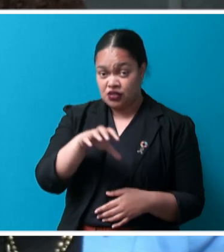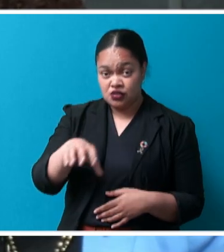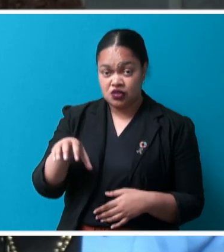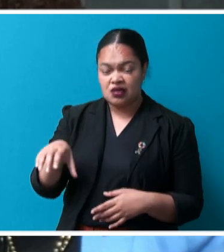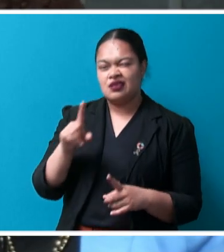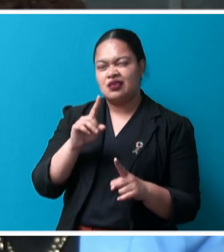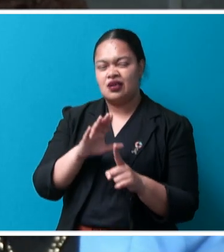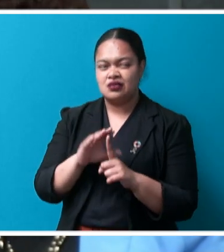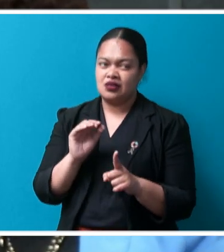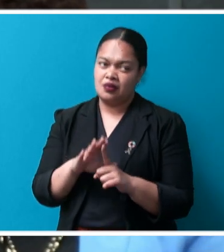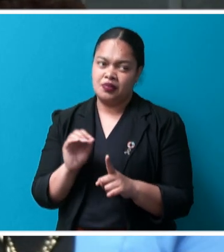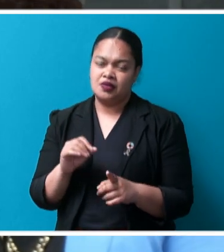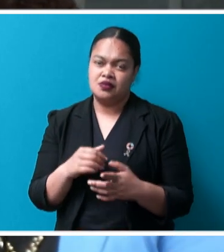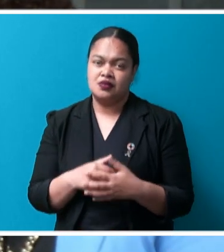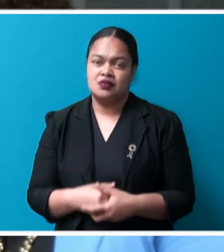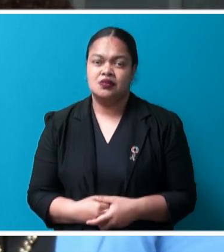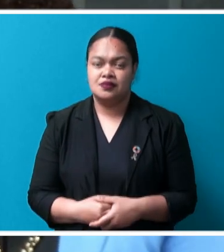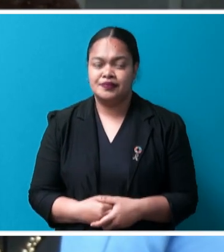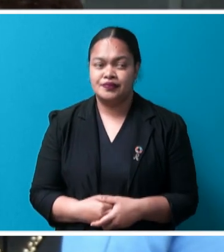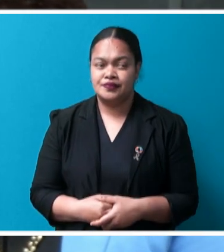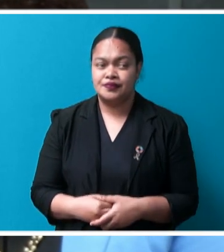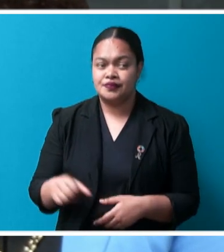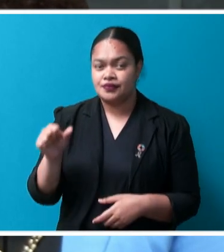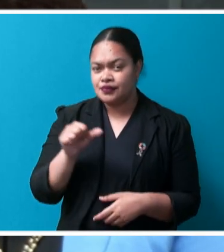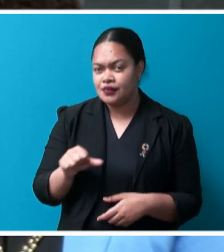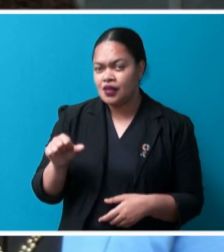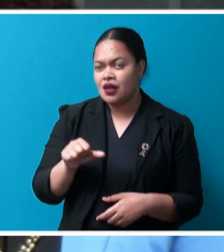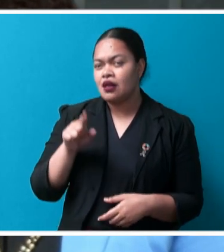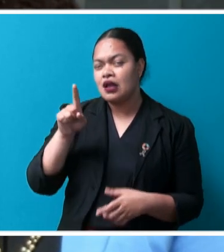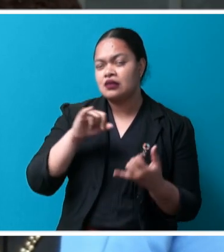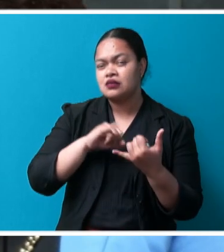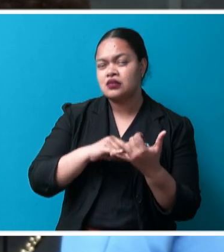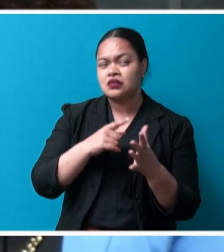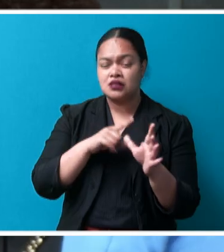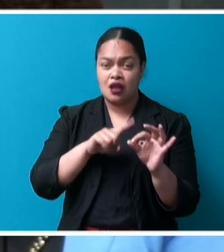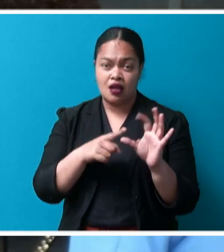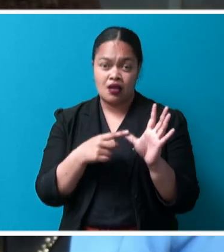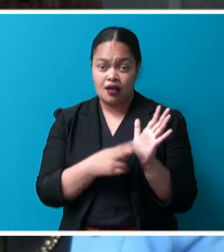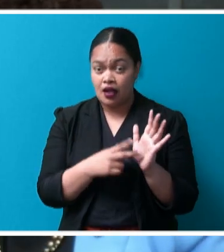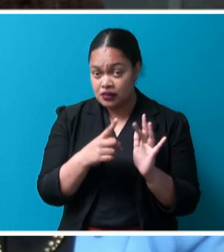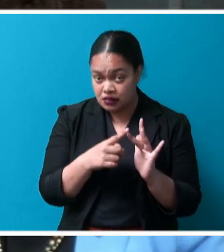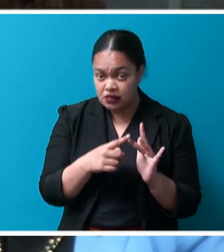example, in the area around Sangani, we feel that there should be